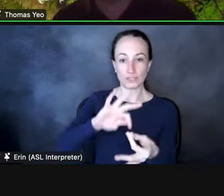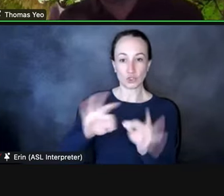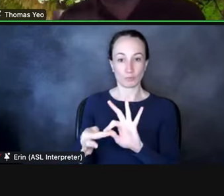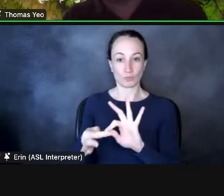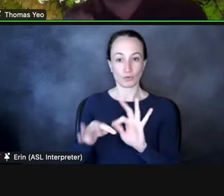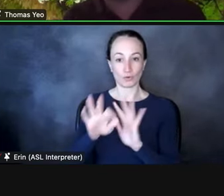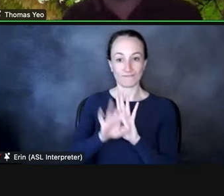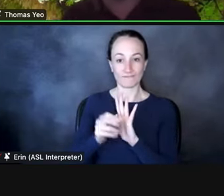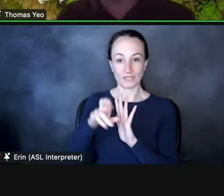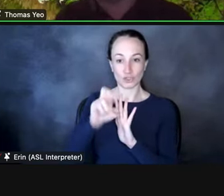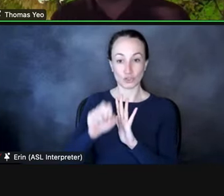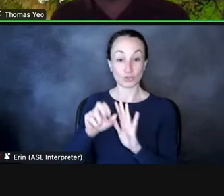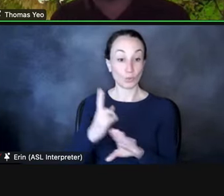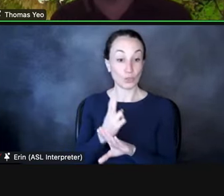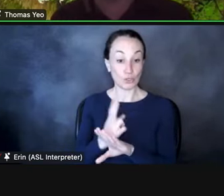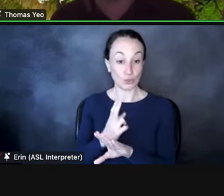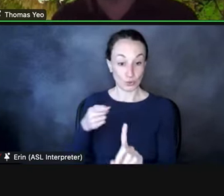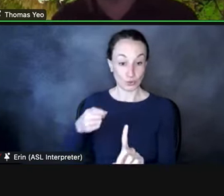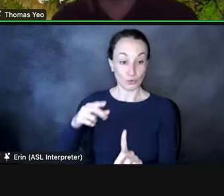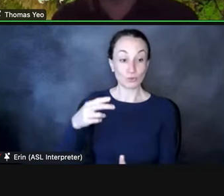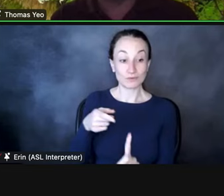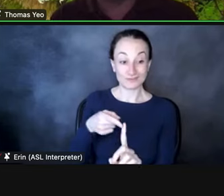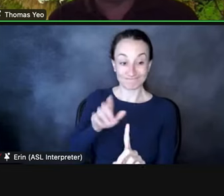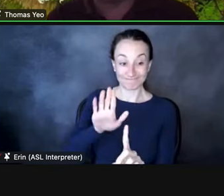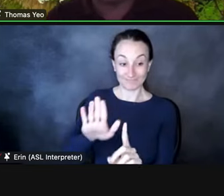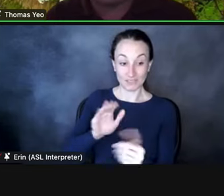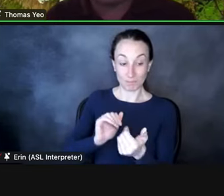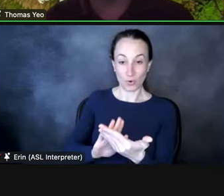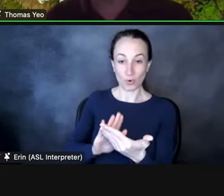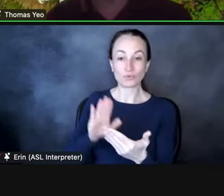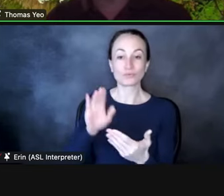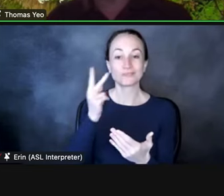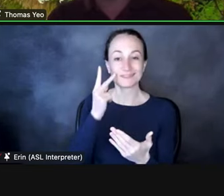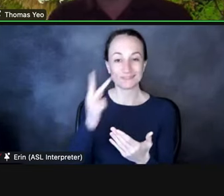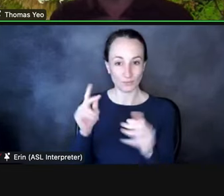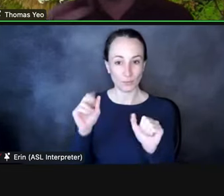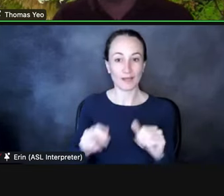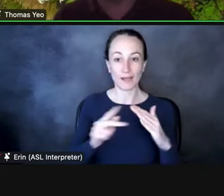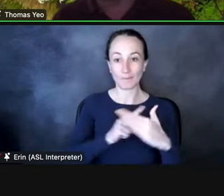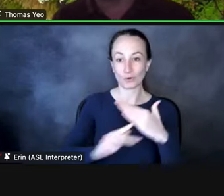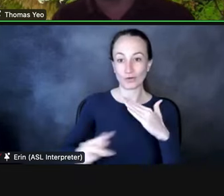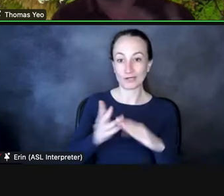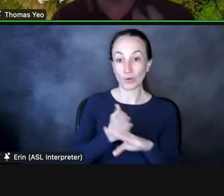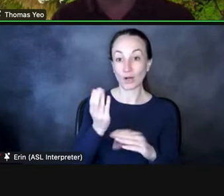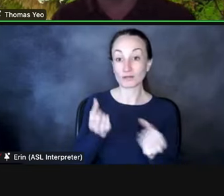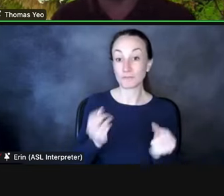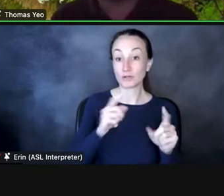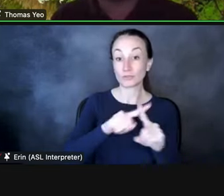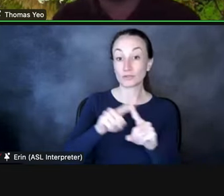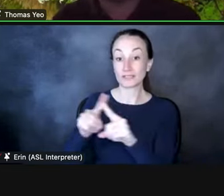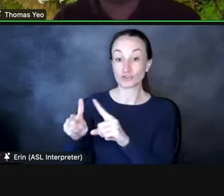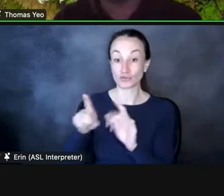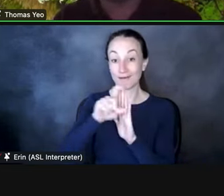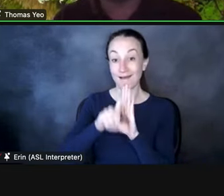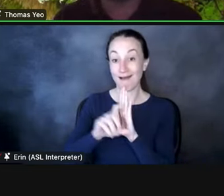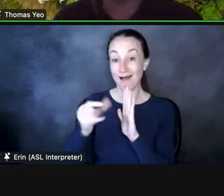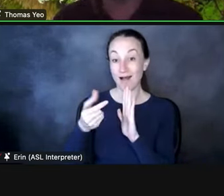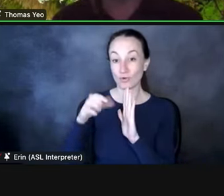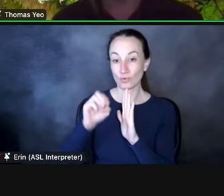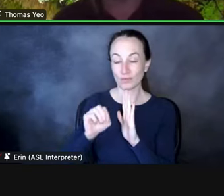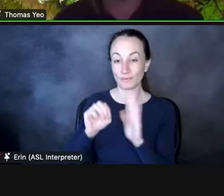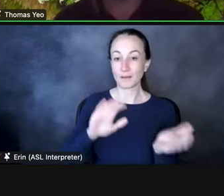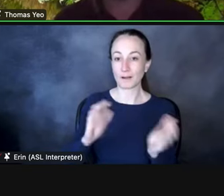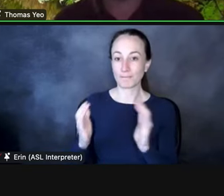approach, the predictive network feature is very similar across regression algorithms compared with, for example, if we look at the weights of the regression